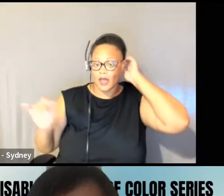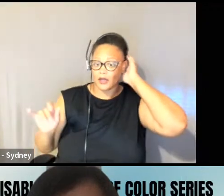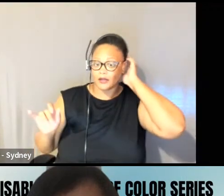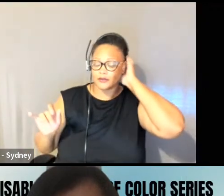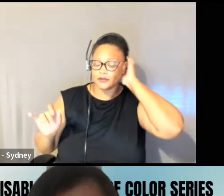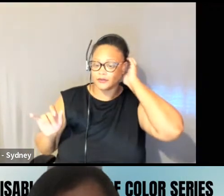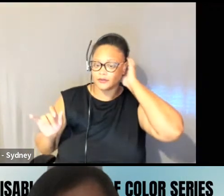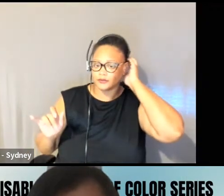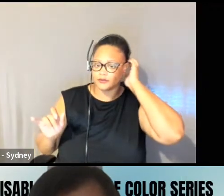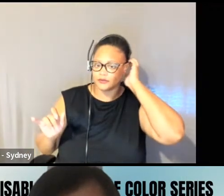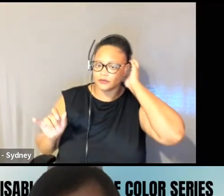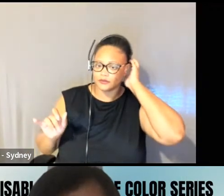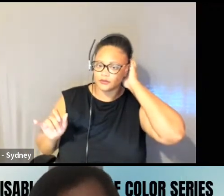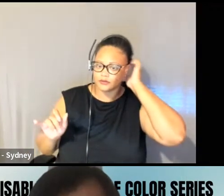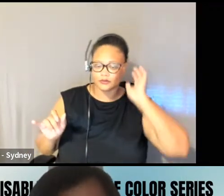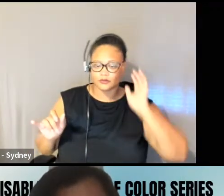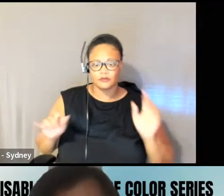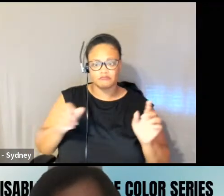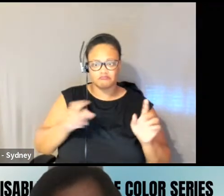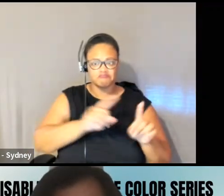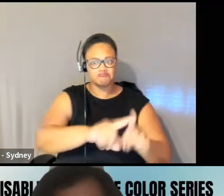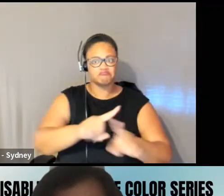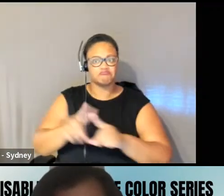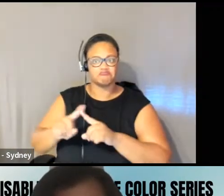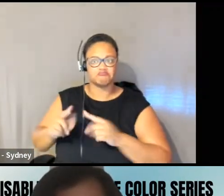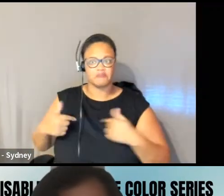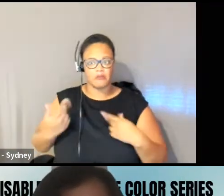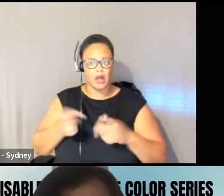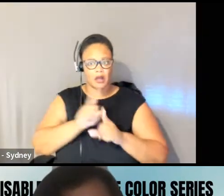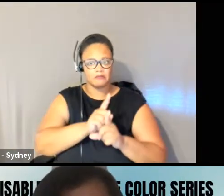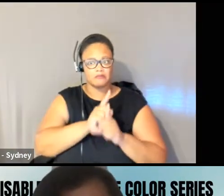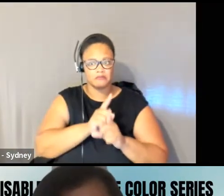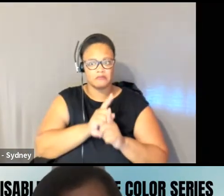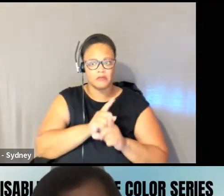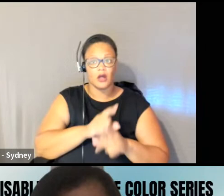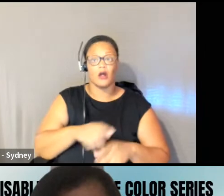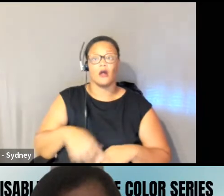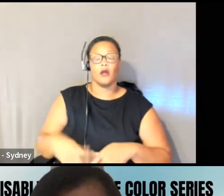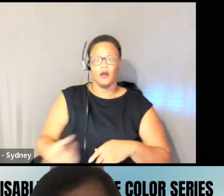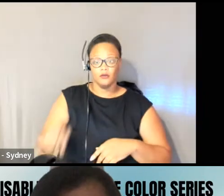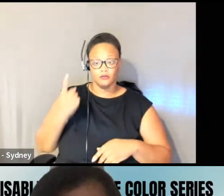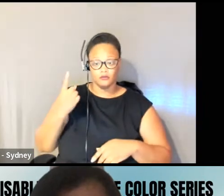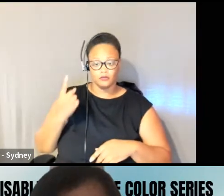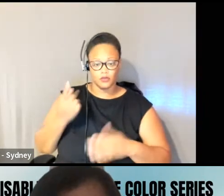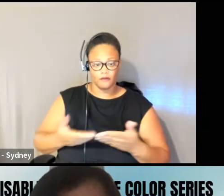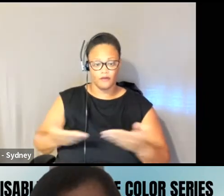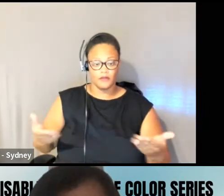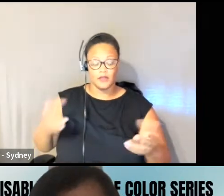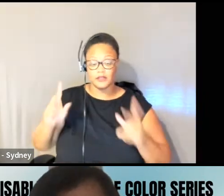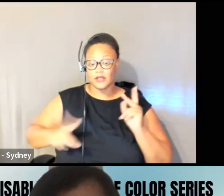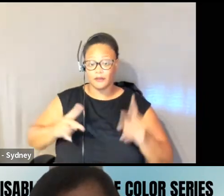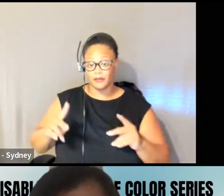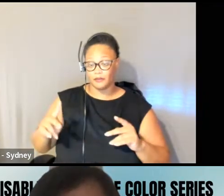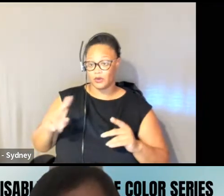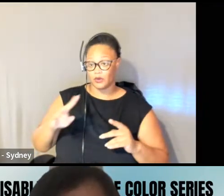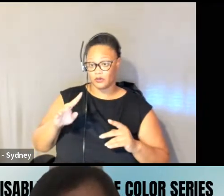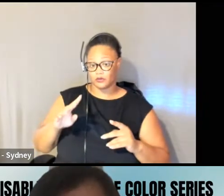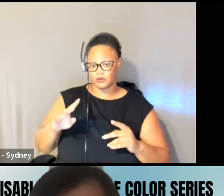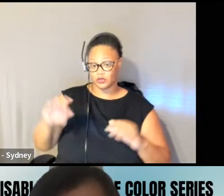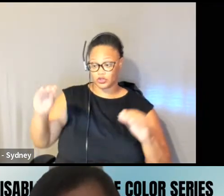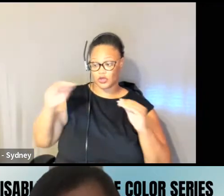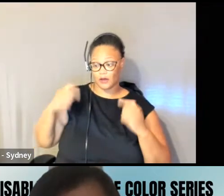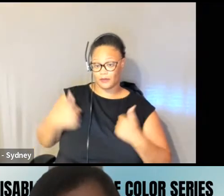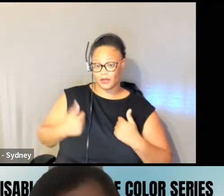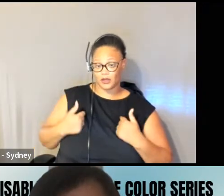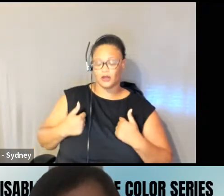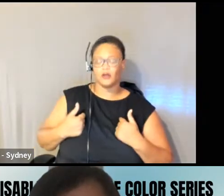from other identities, because I like to mentor across multiple communities. And one of the things that people talk to me is about what